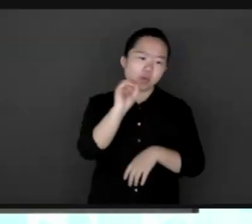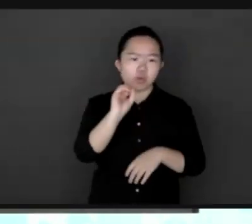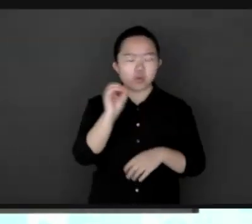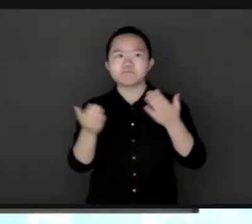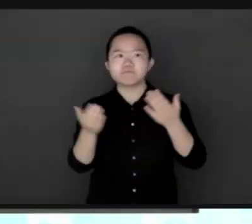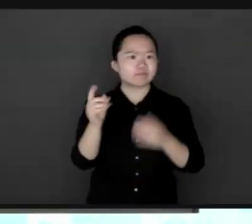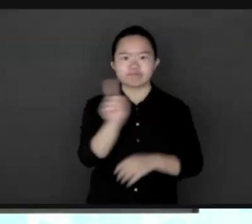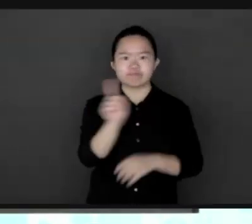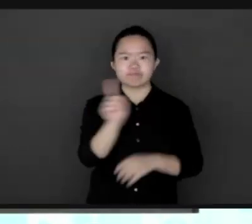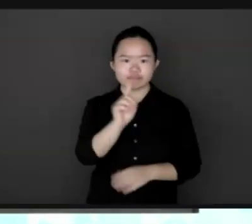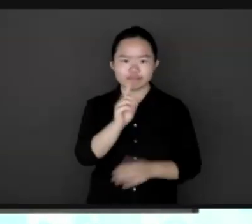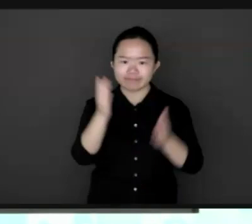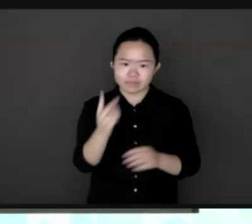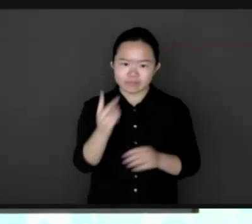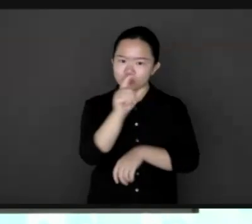demanding to also